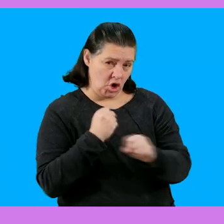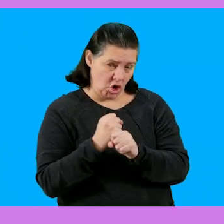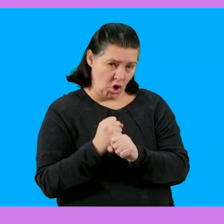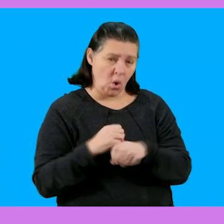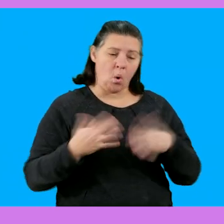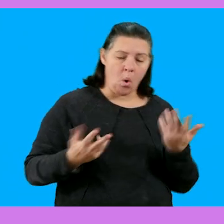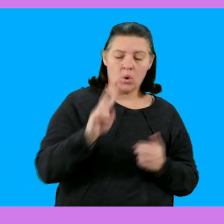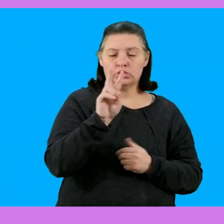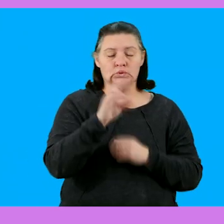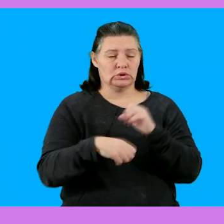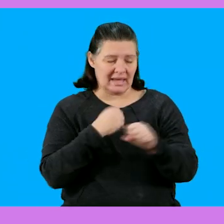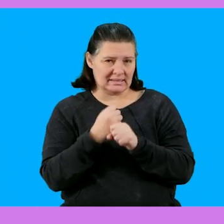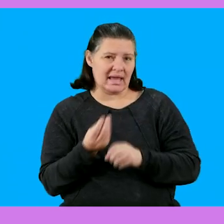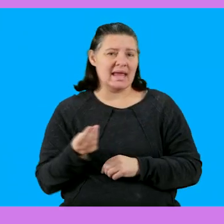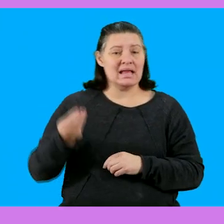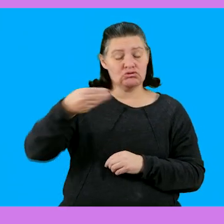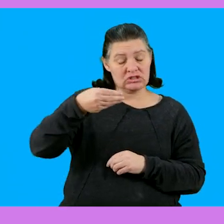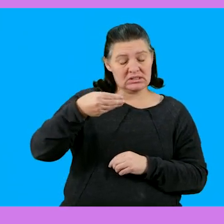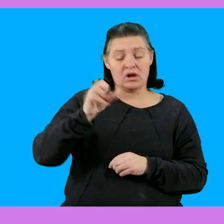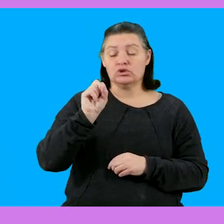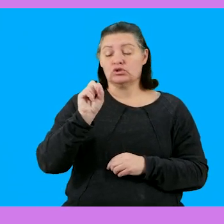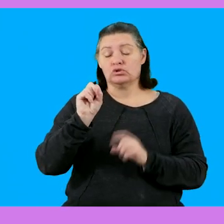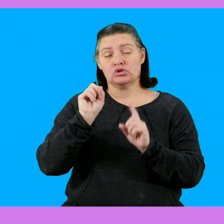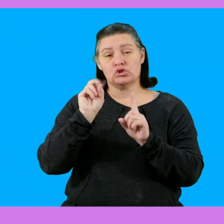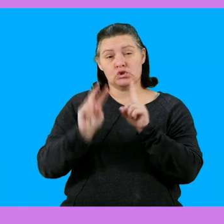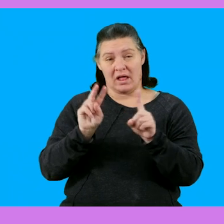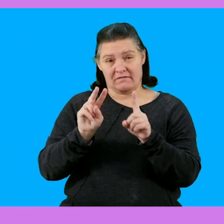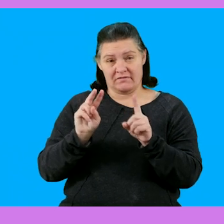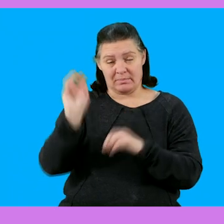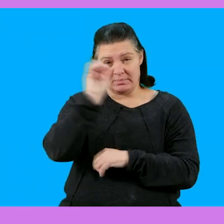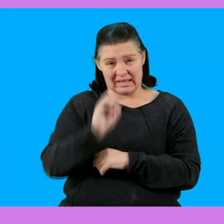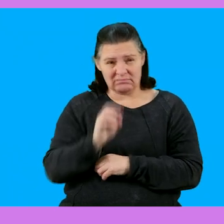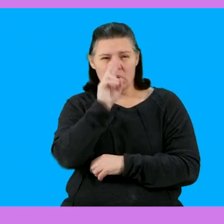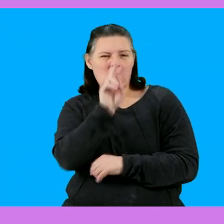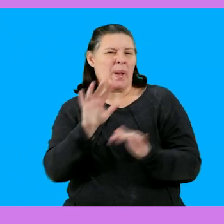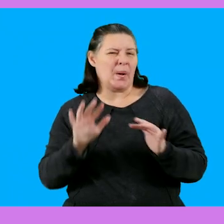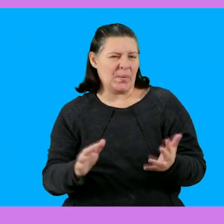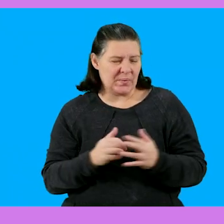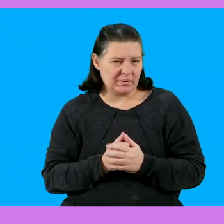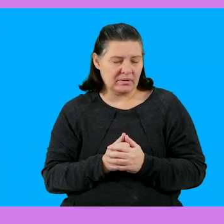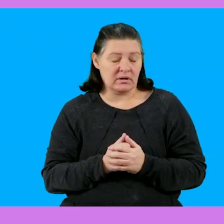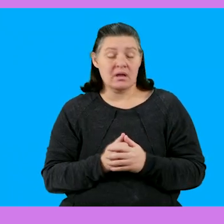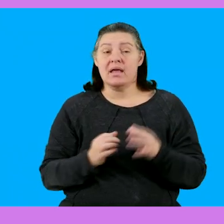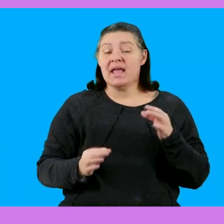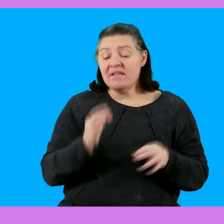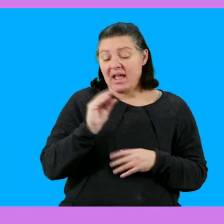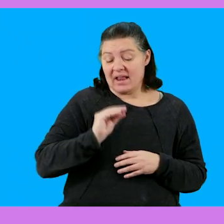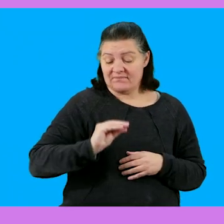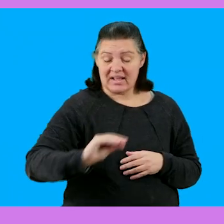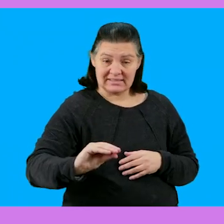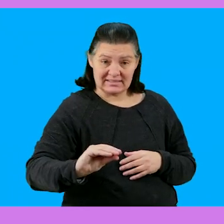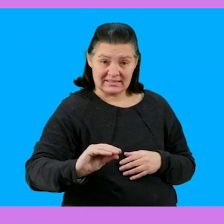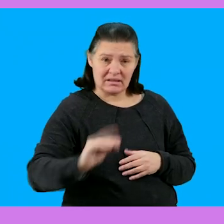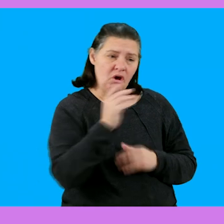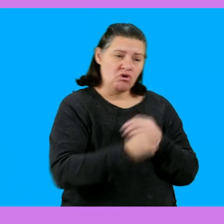year or 2 years at an interest rate of 12%, so what will that scenario then basically look like? So if it is